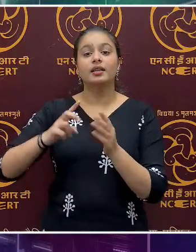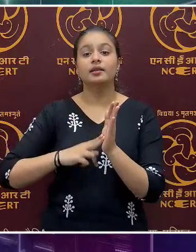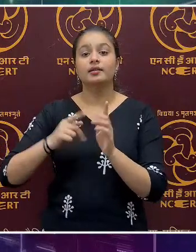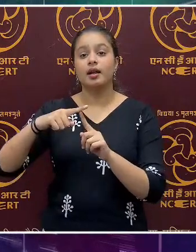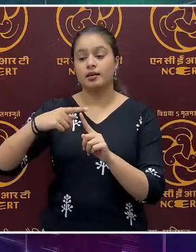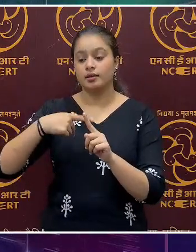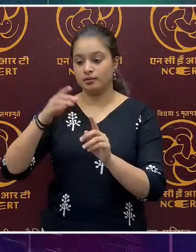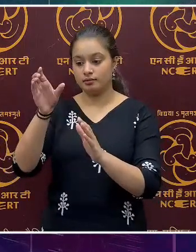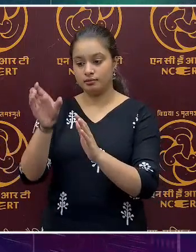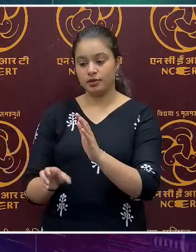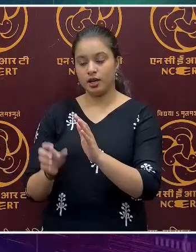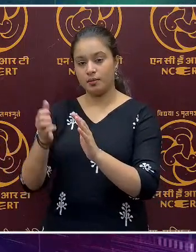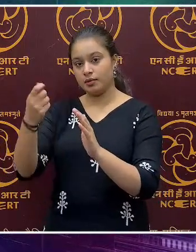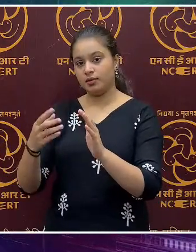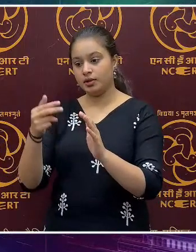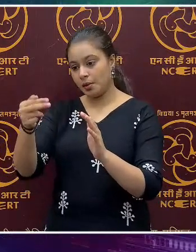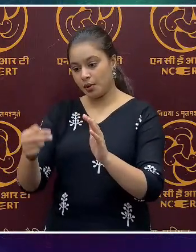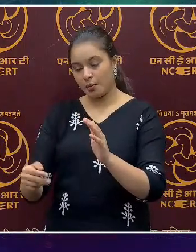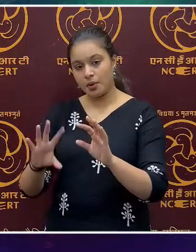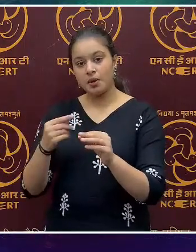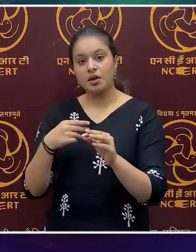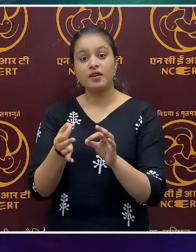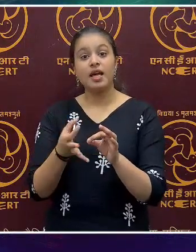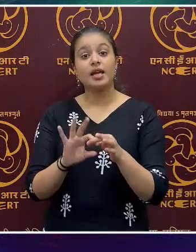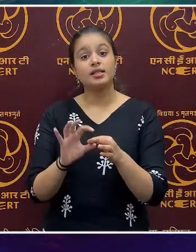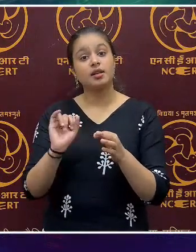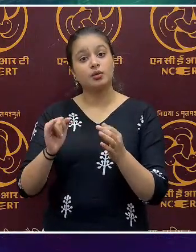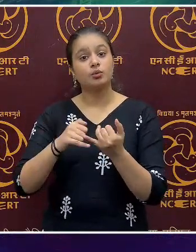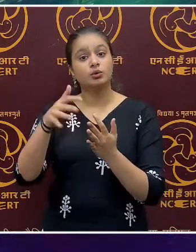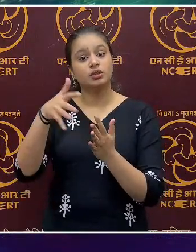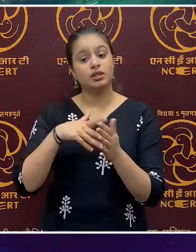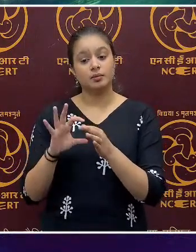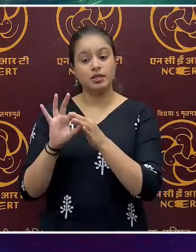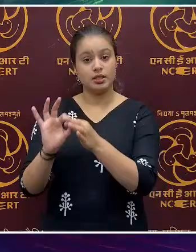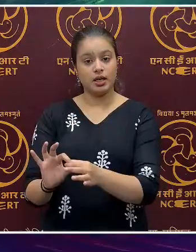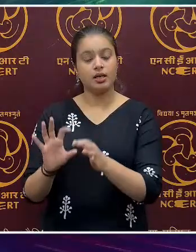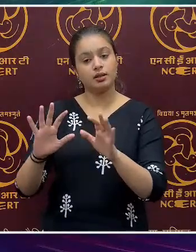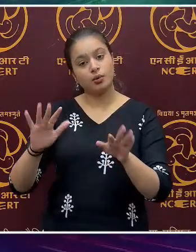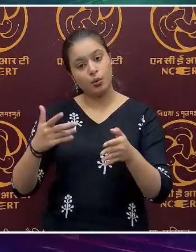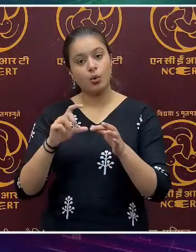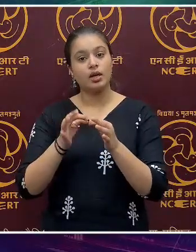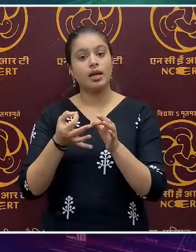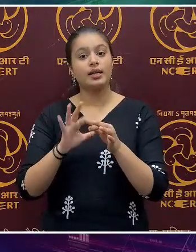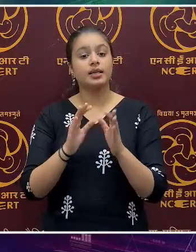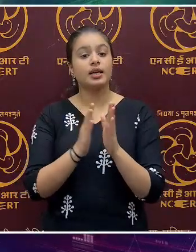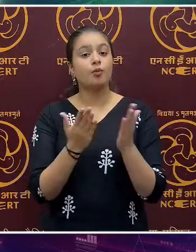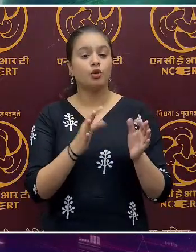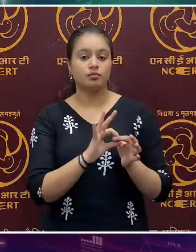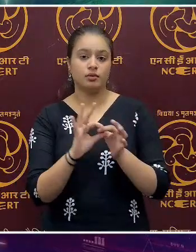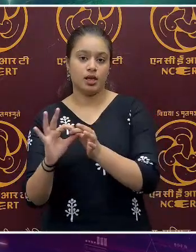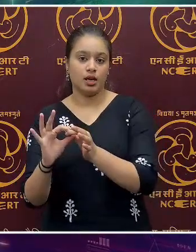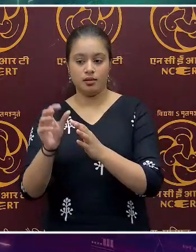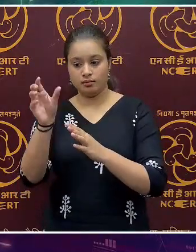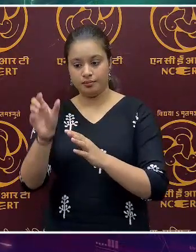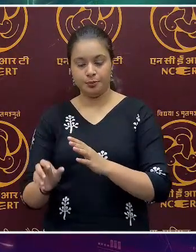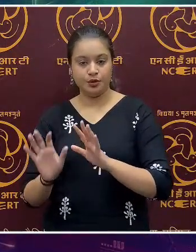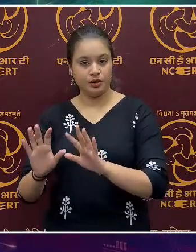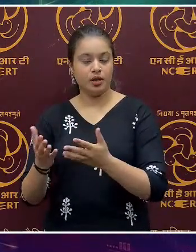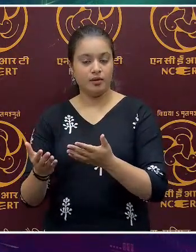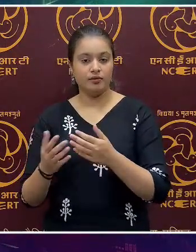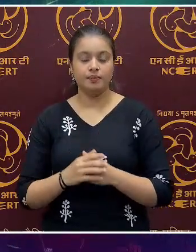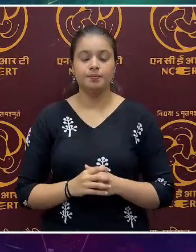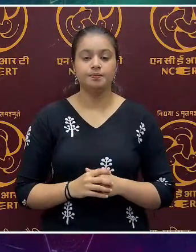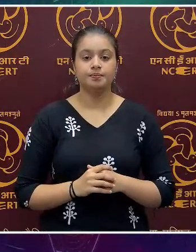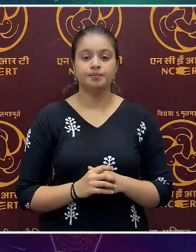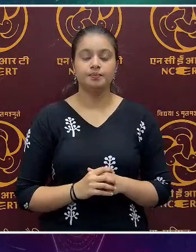this content is actually as per the NCERT syllabus, and it is already aligned with the NCERT textbook. So we